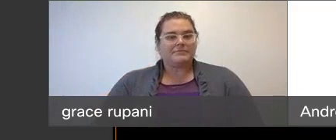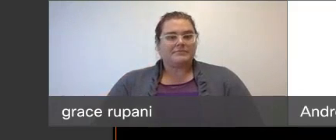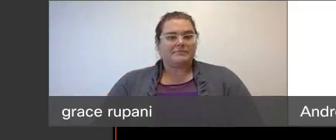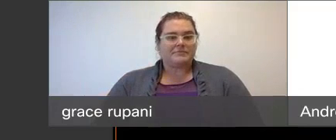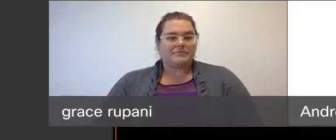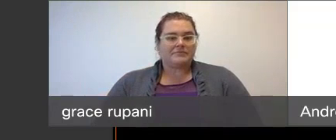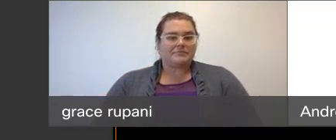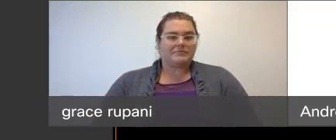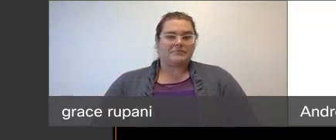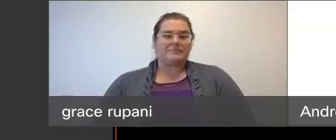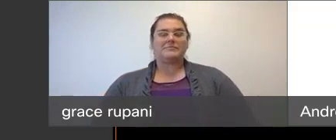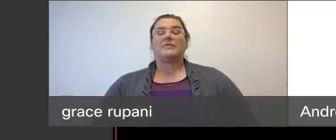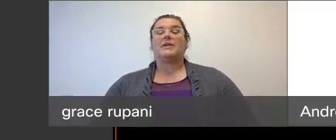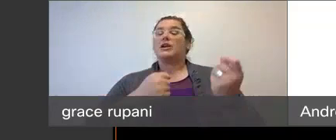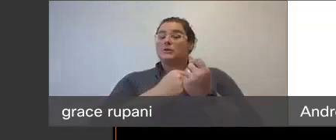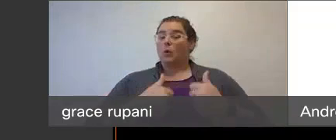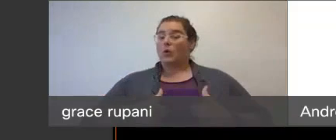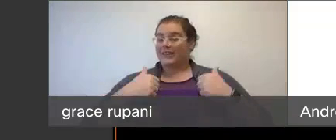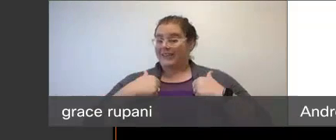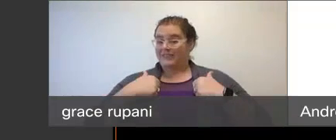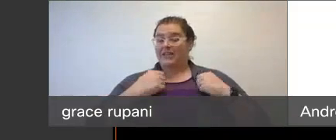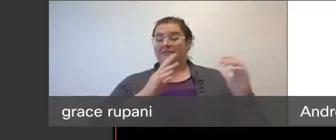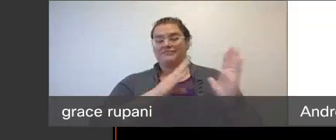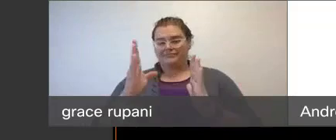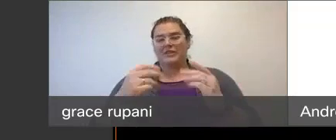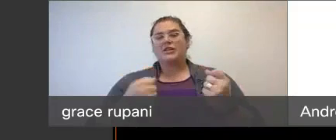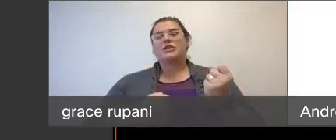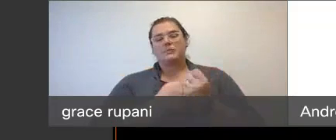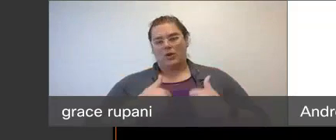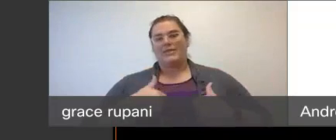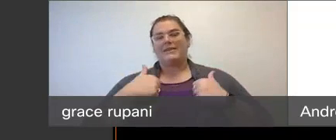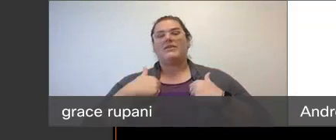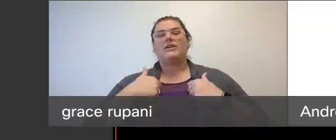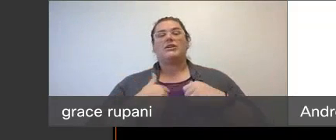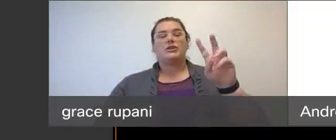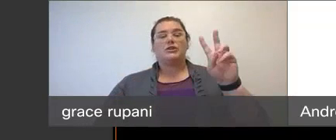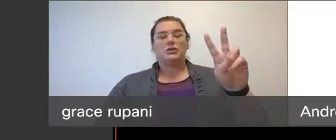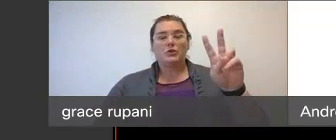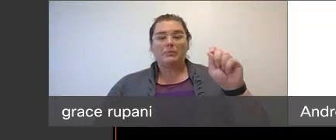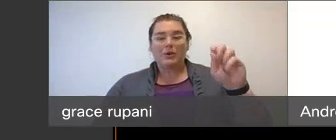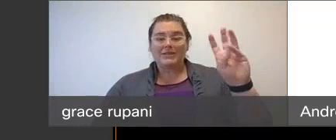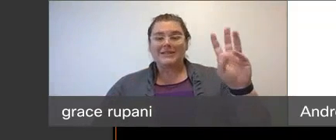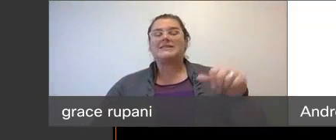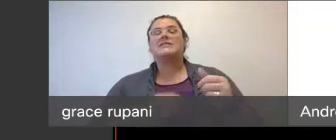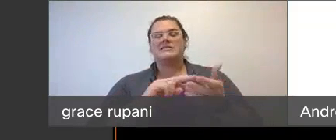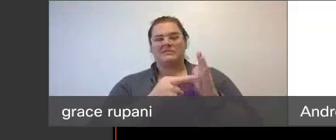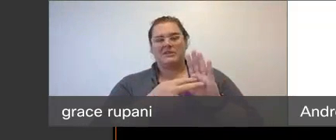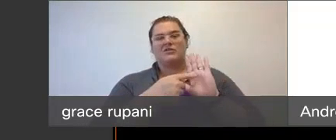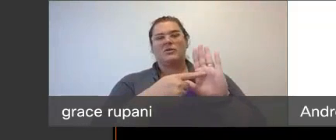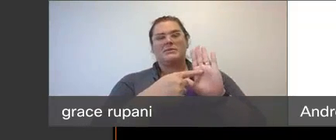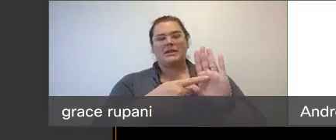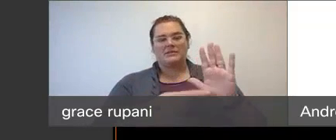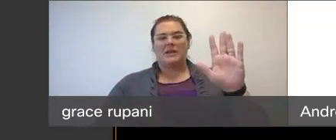supported living, the 206 people who've contracted COVID represent about 22% of